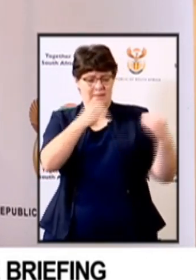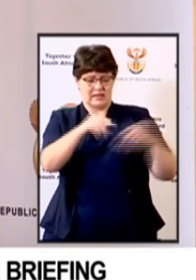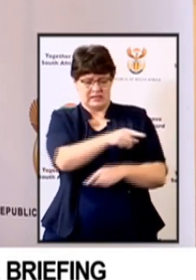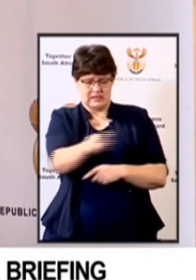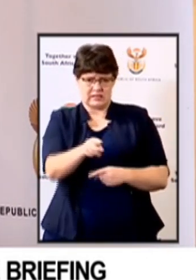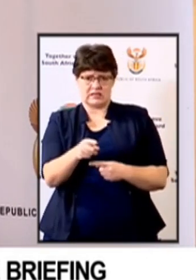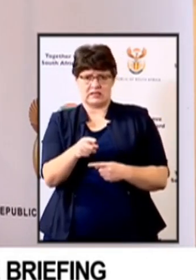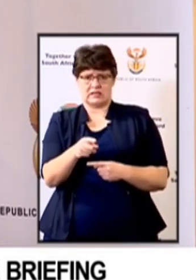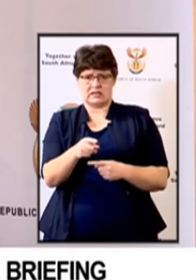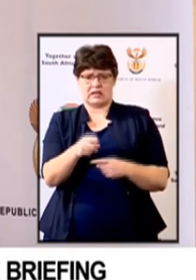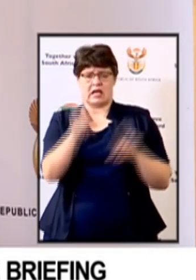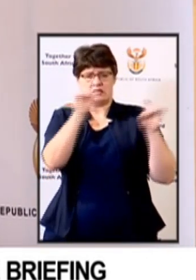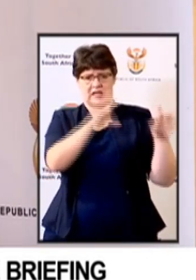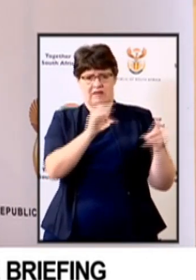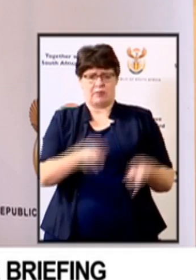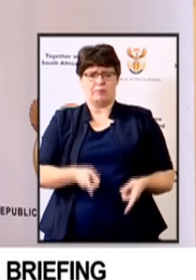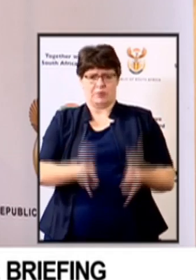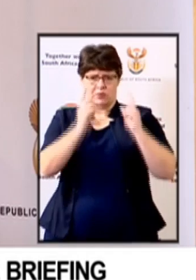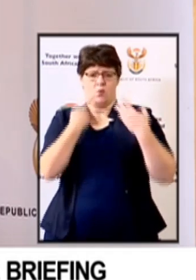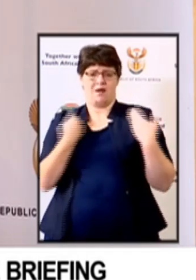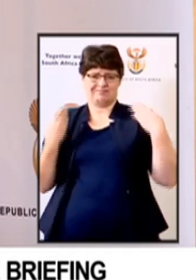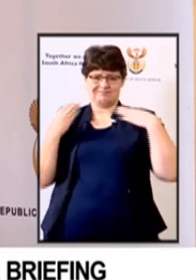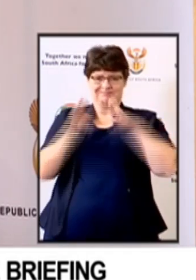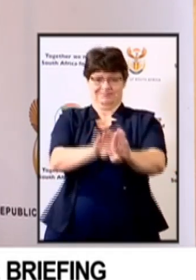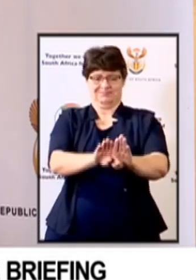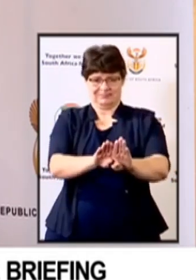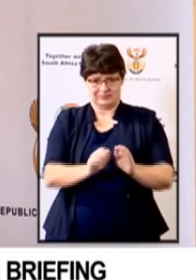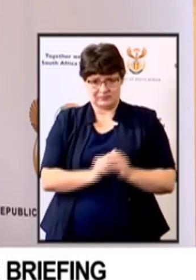affected by lockdown.